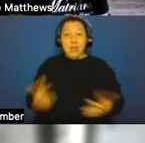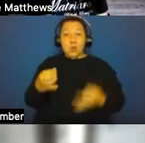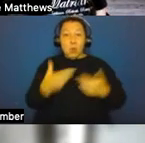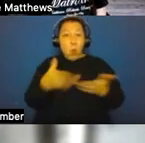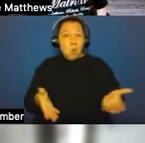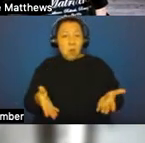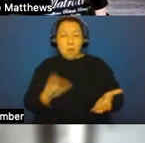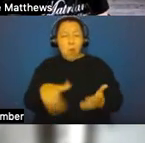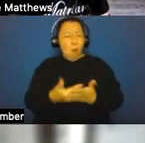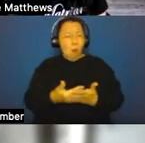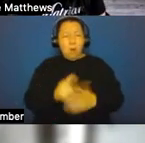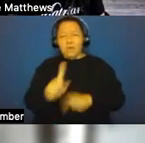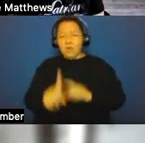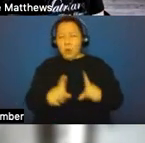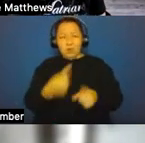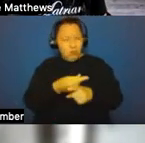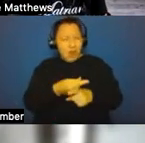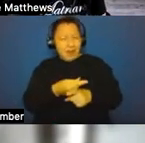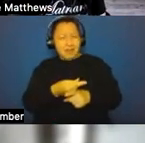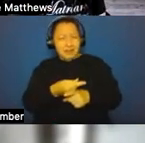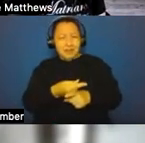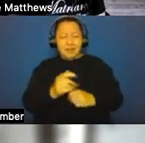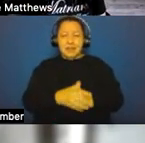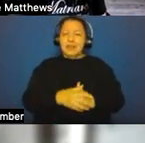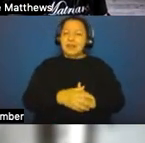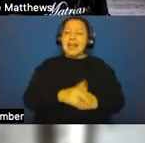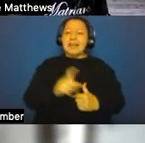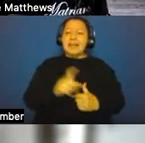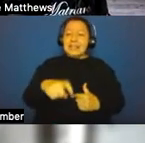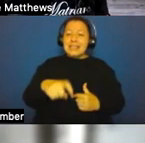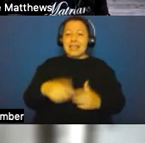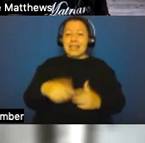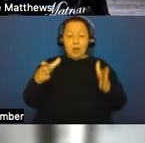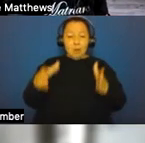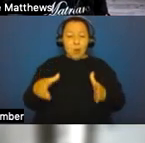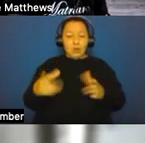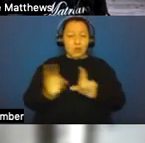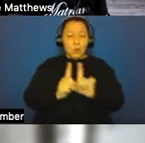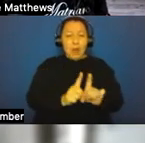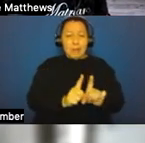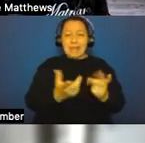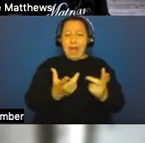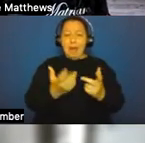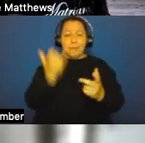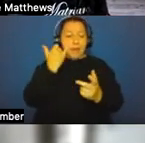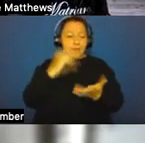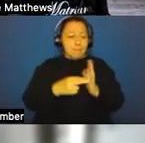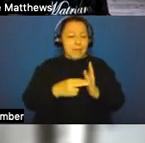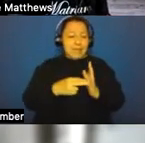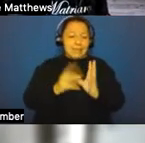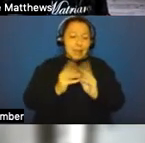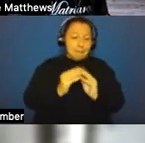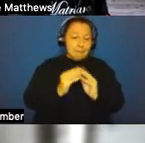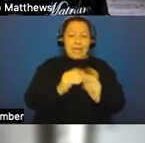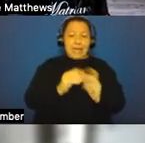right? And needing someone to accompany them to, whether it's meetings at law enforcement